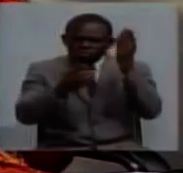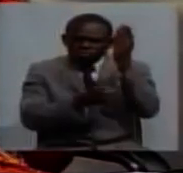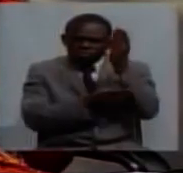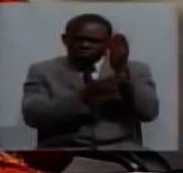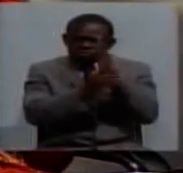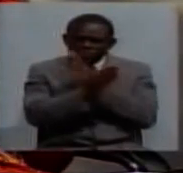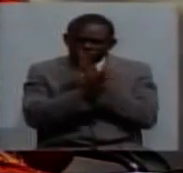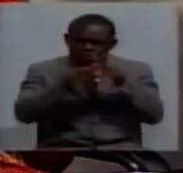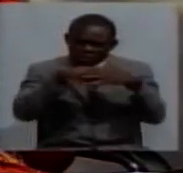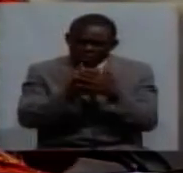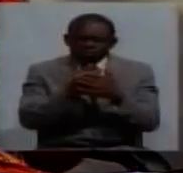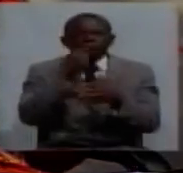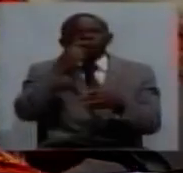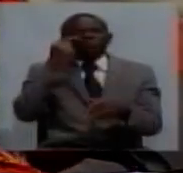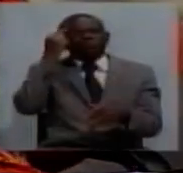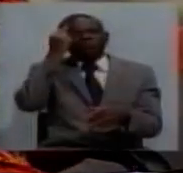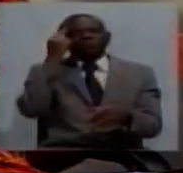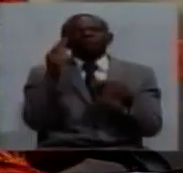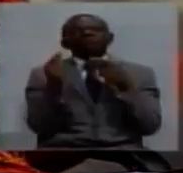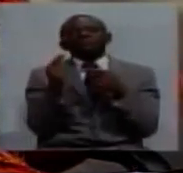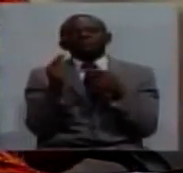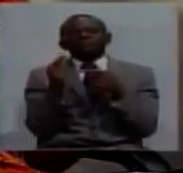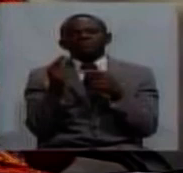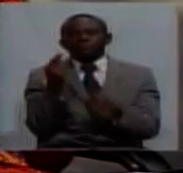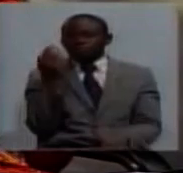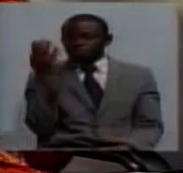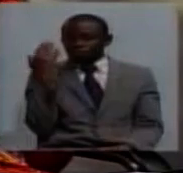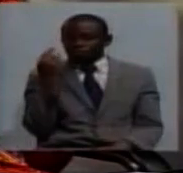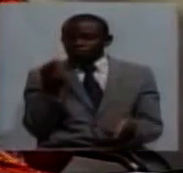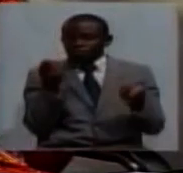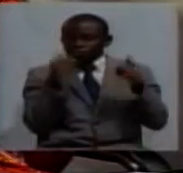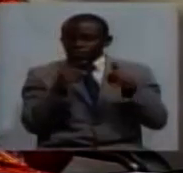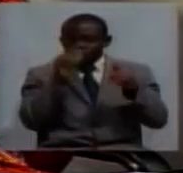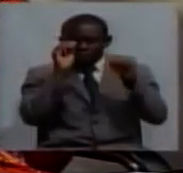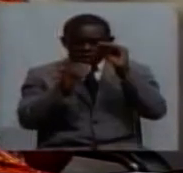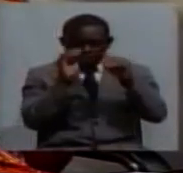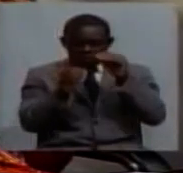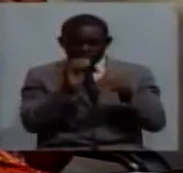coming up with the 7th National Development Plan, it was a process of going through